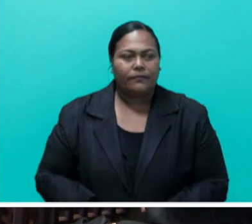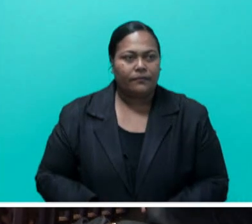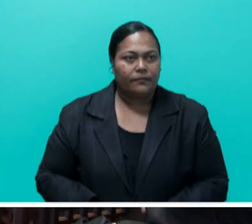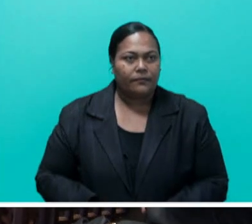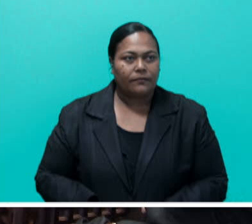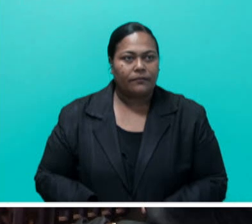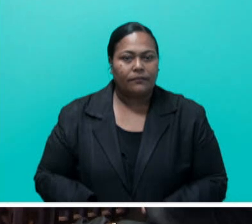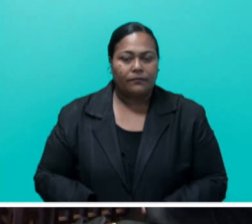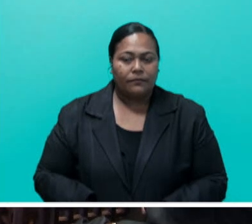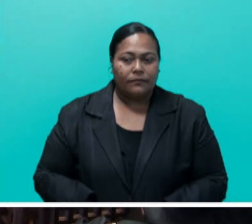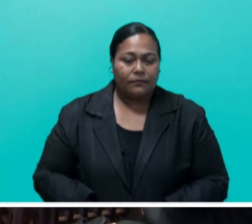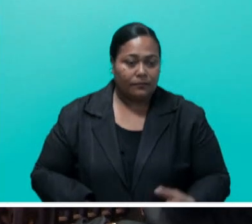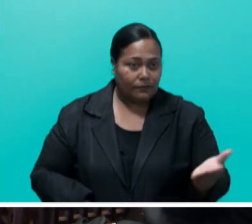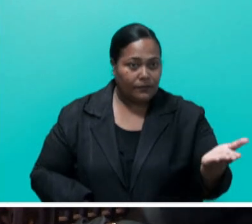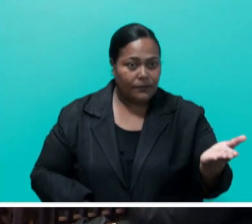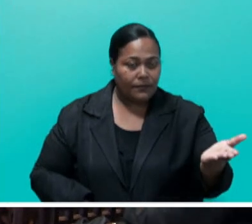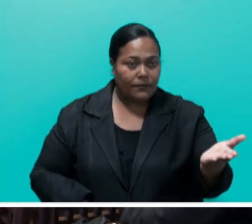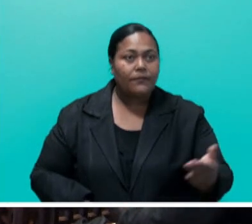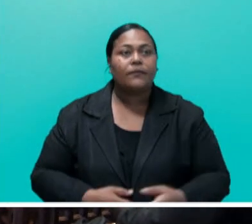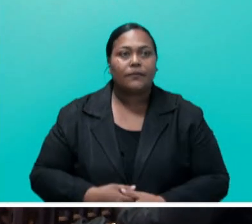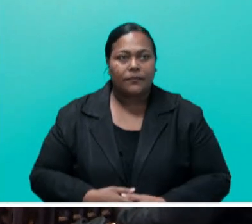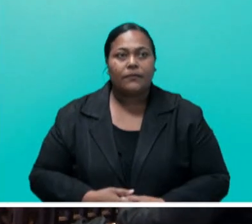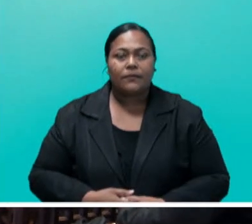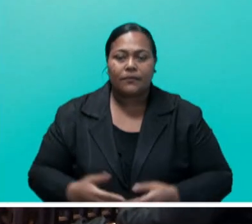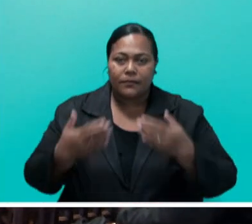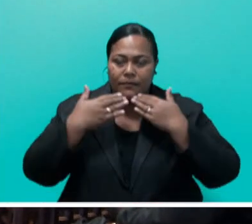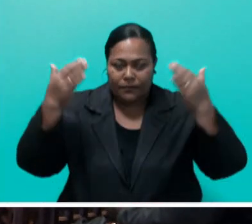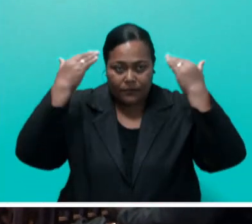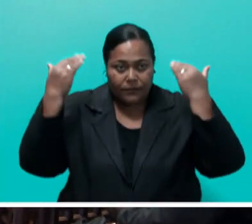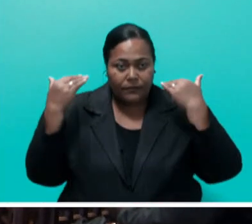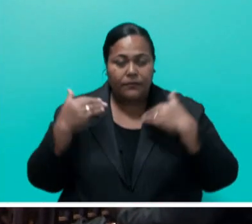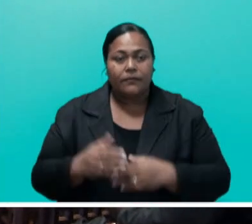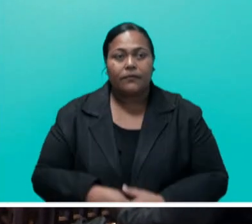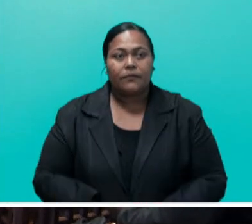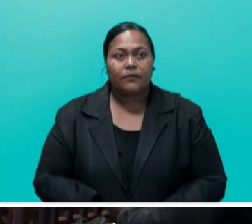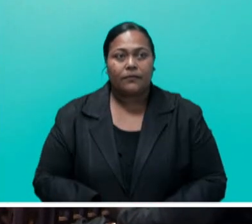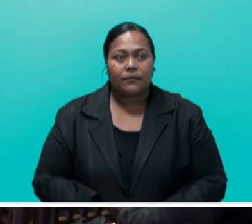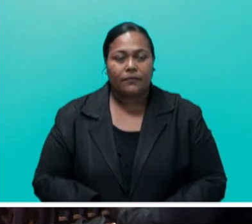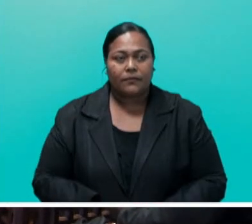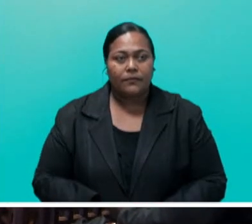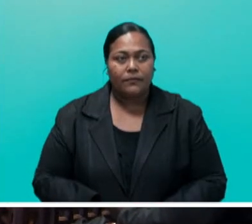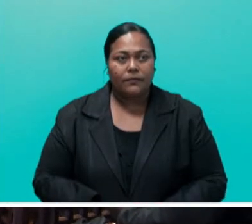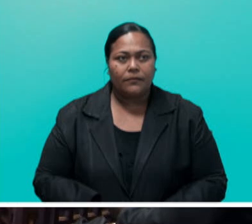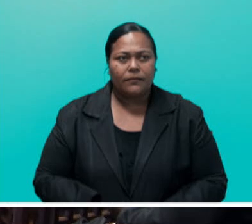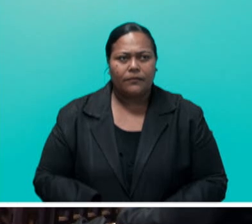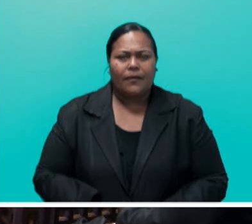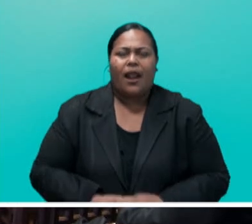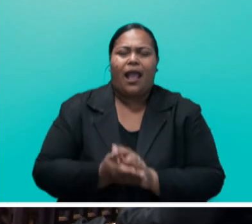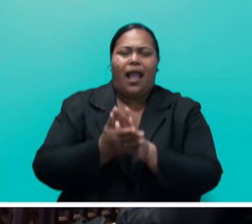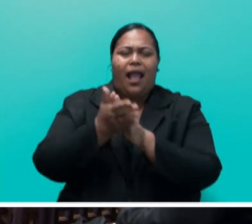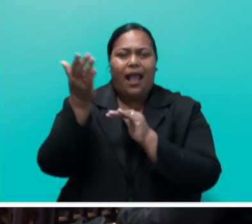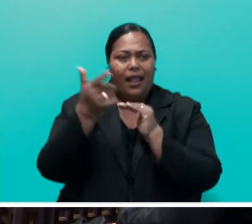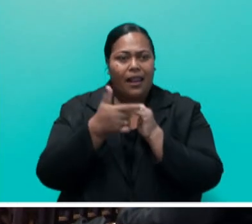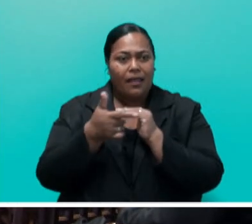then later to Honourable. Thank you, Honourable Speaker. Honourable Minister, with the high level of engagement that we have with